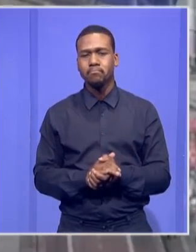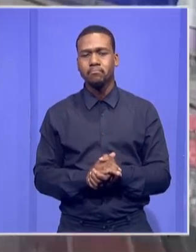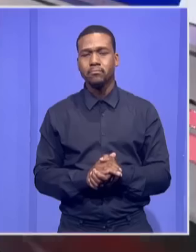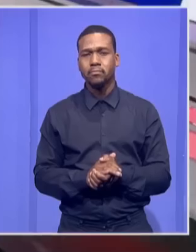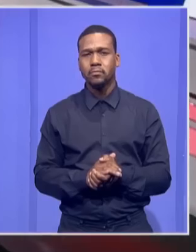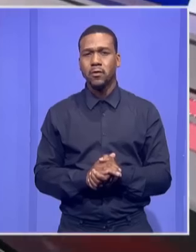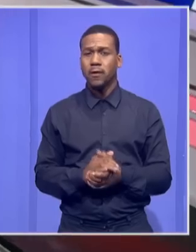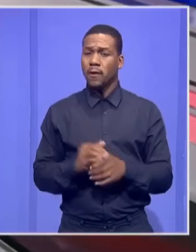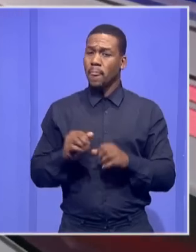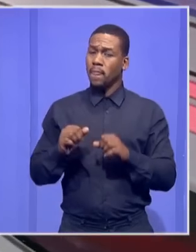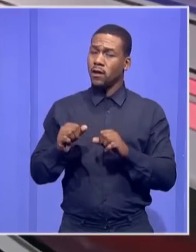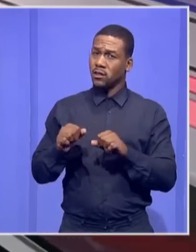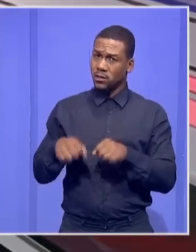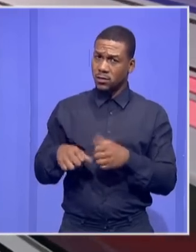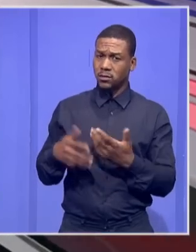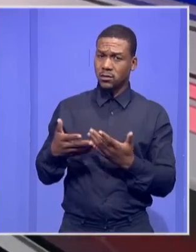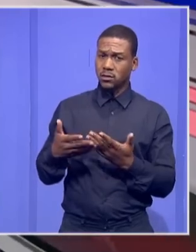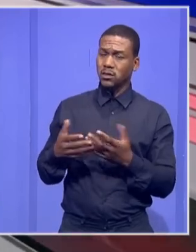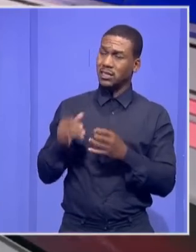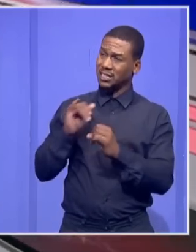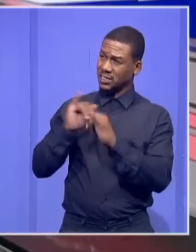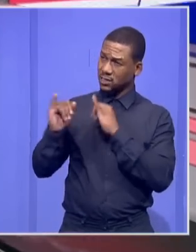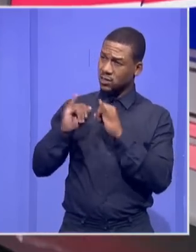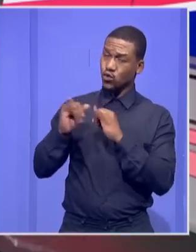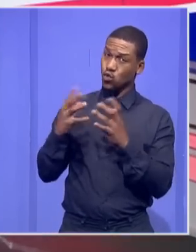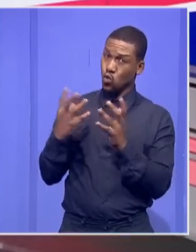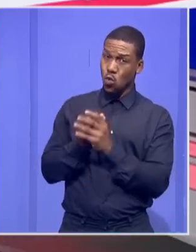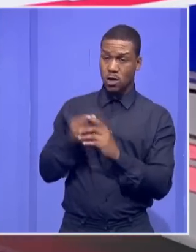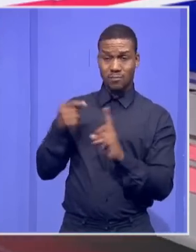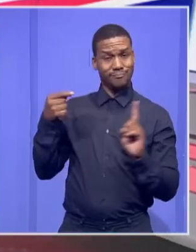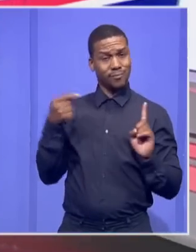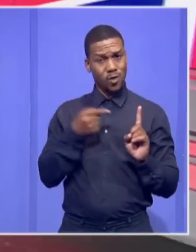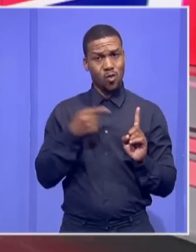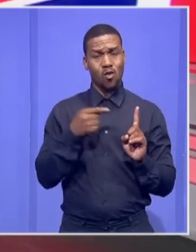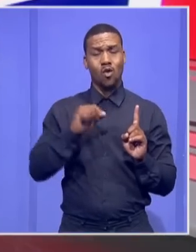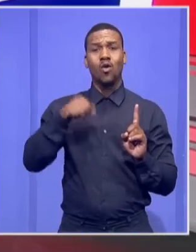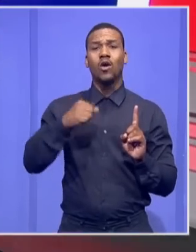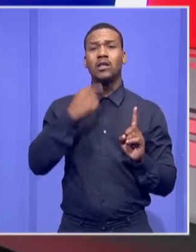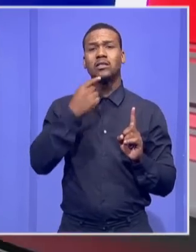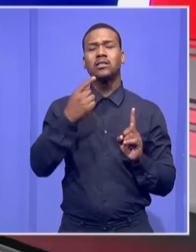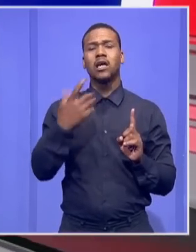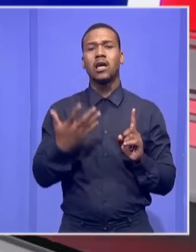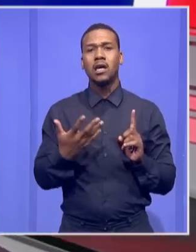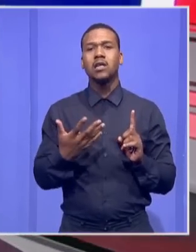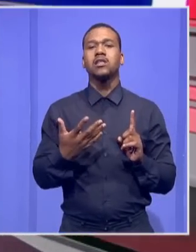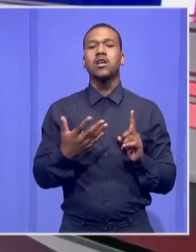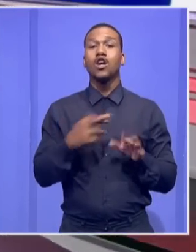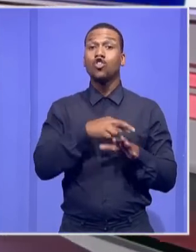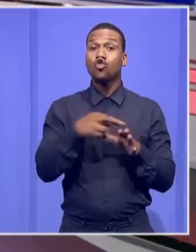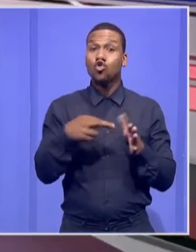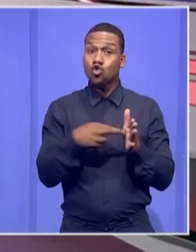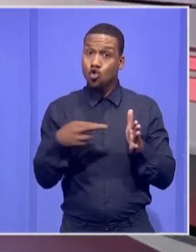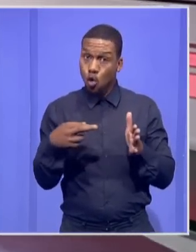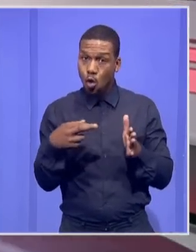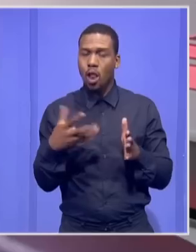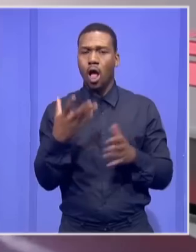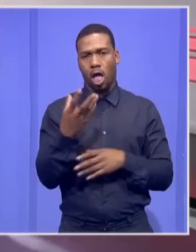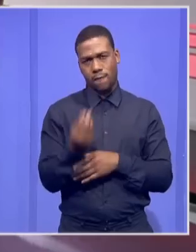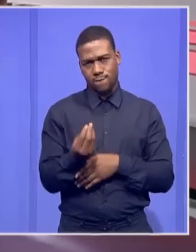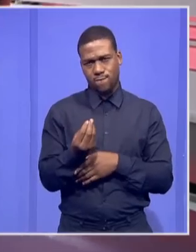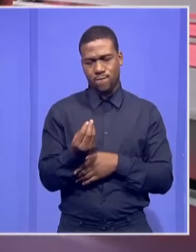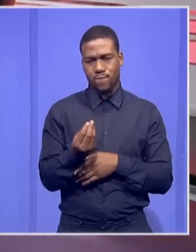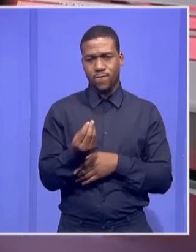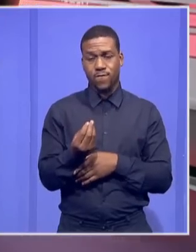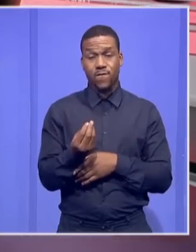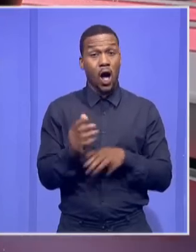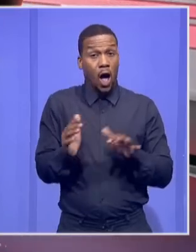interview actually with Princess Anne as well, she had said that there is a role that the monarch still has to play in terms of support of the